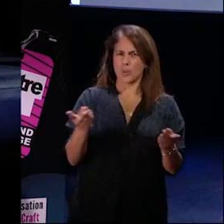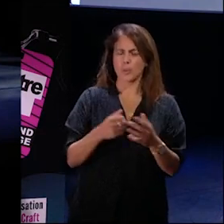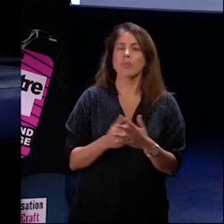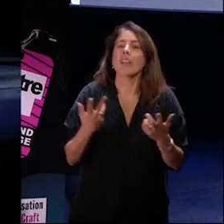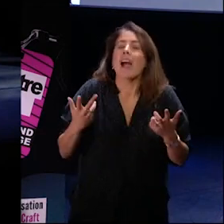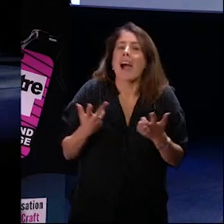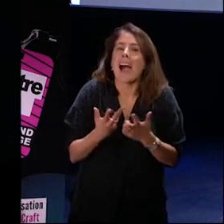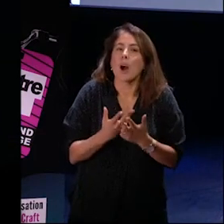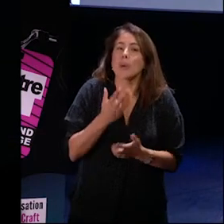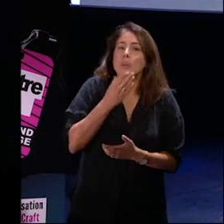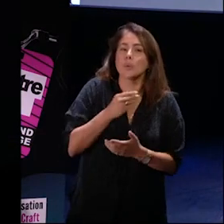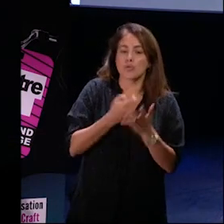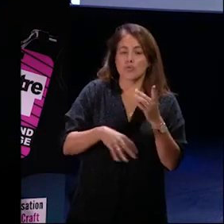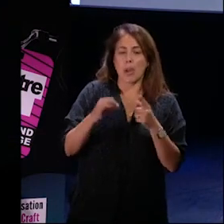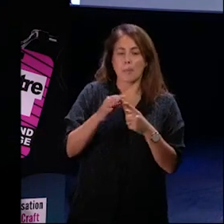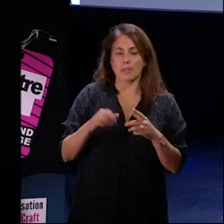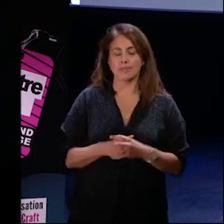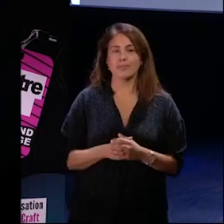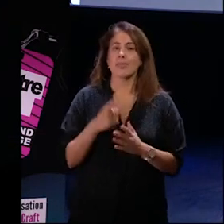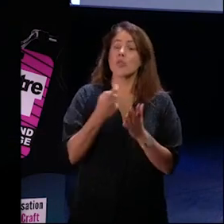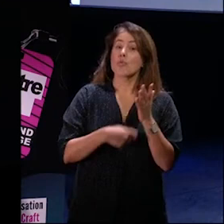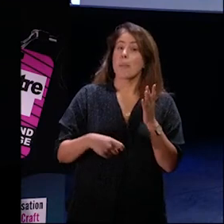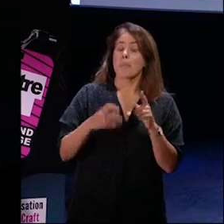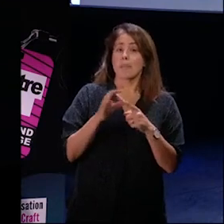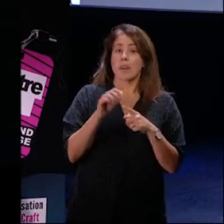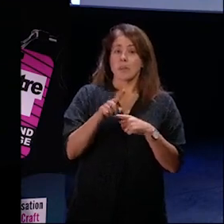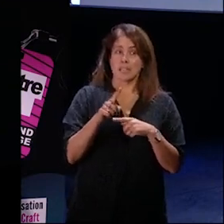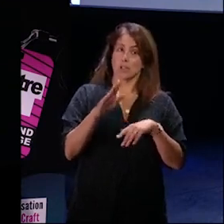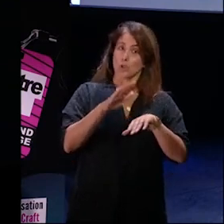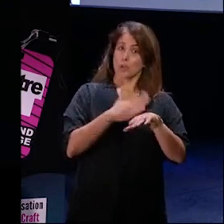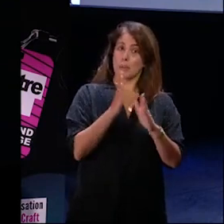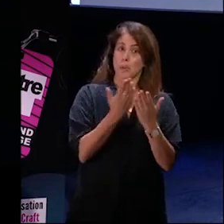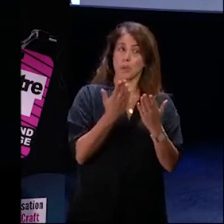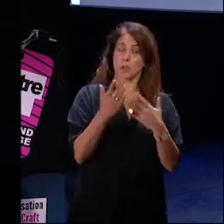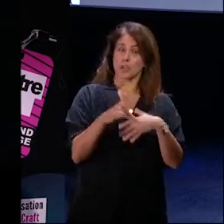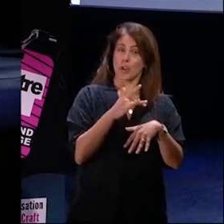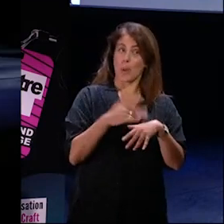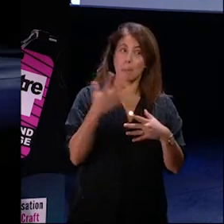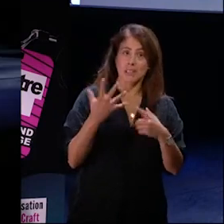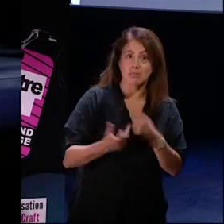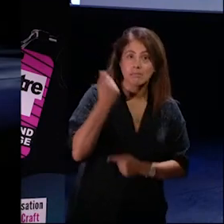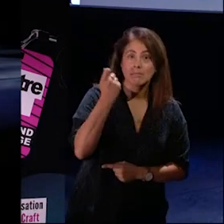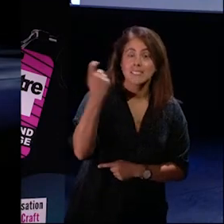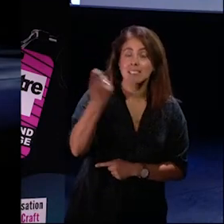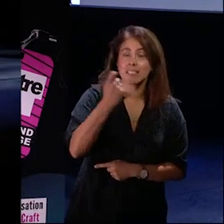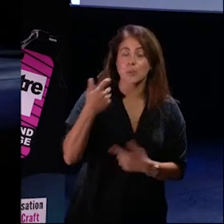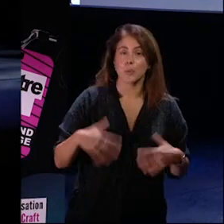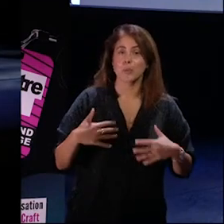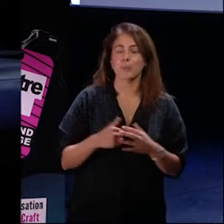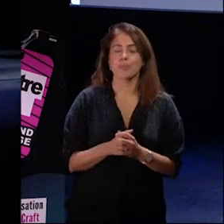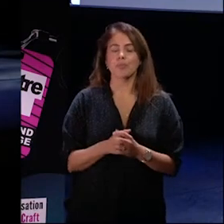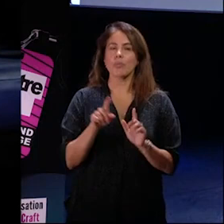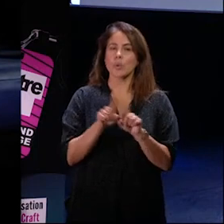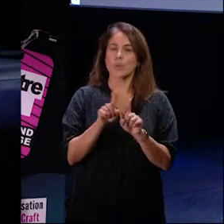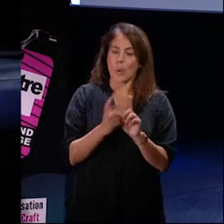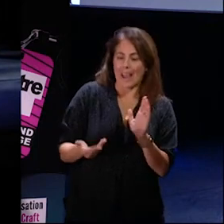do we practically use it at the REP? At the REP, we've completed one Green Book show. Ta-da! And purely by adding this to